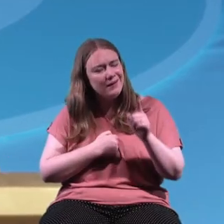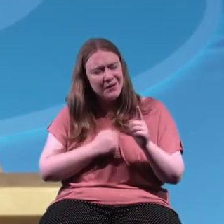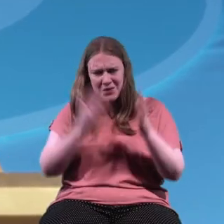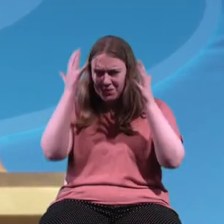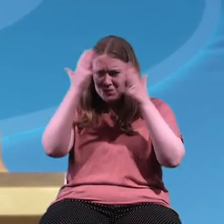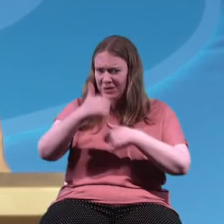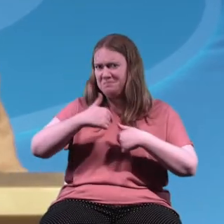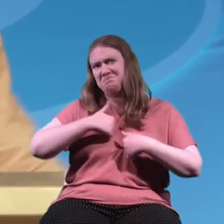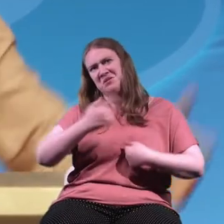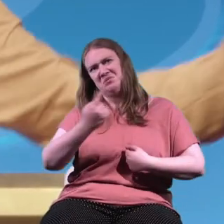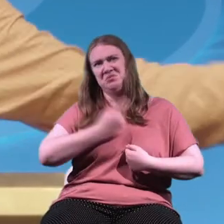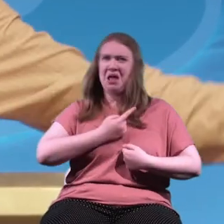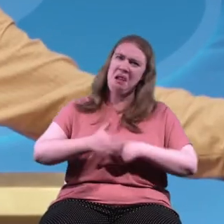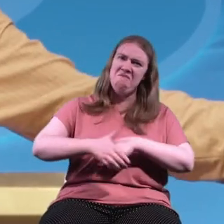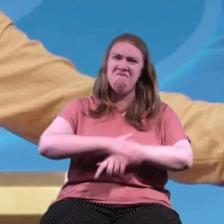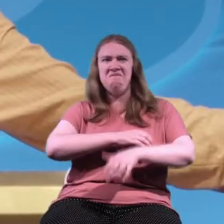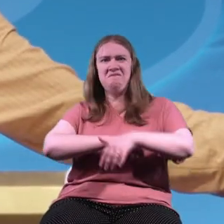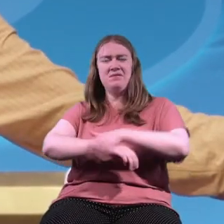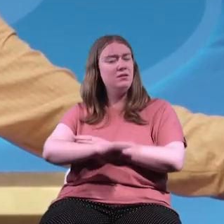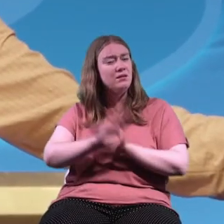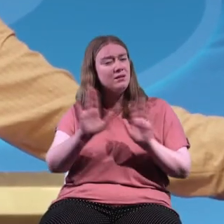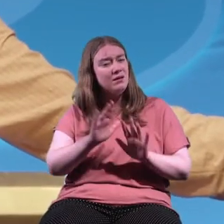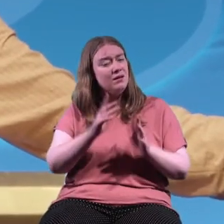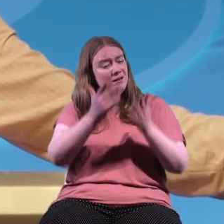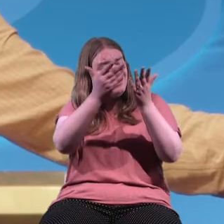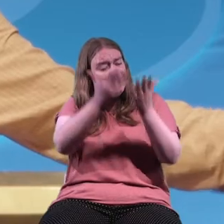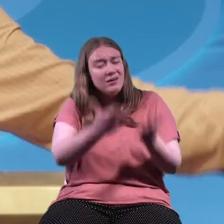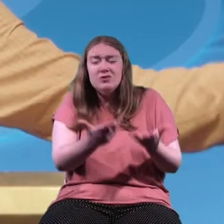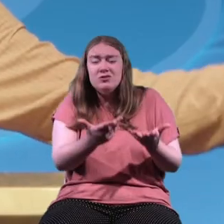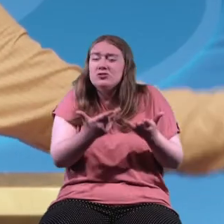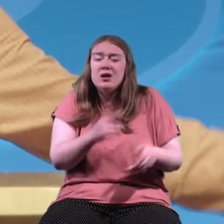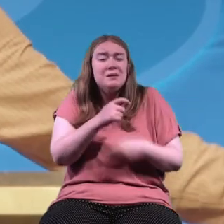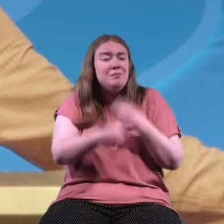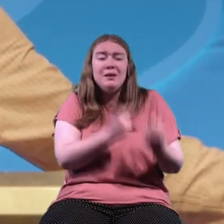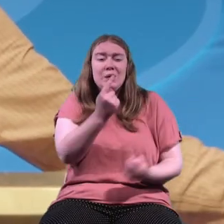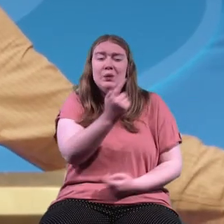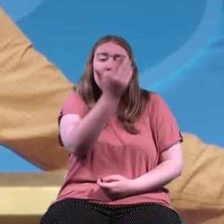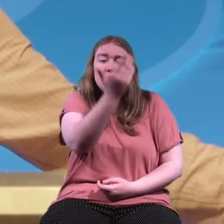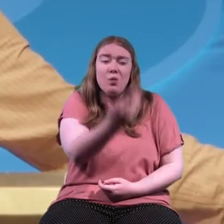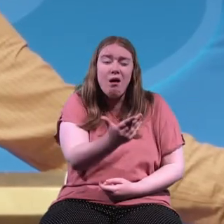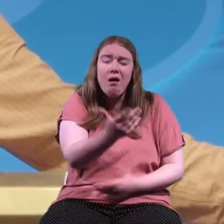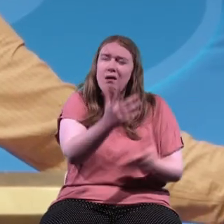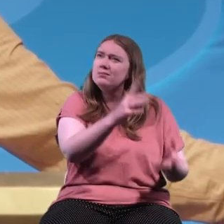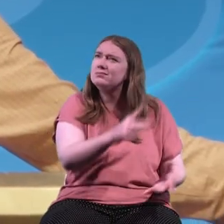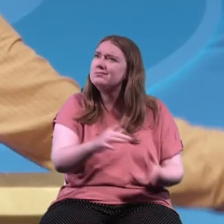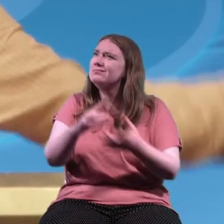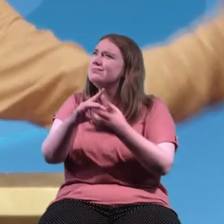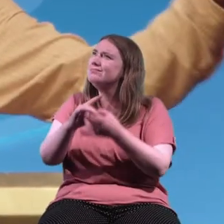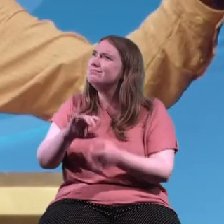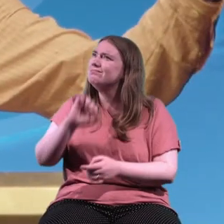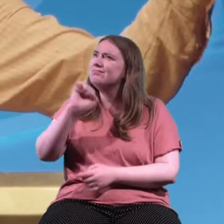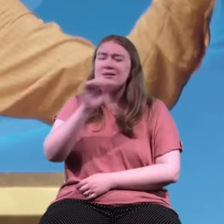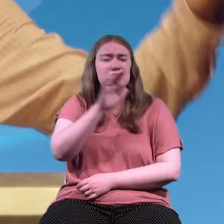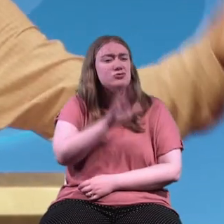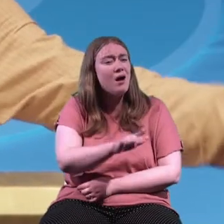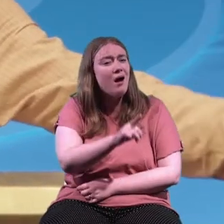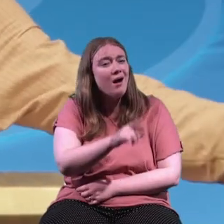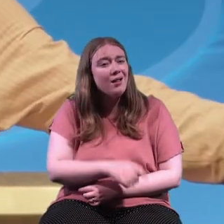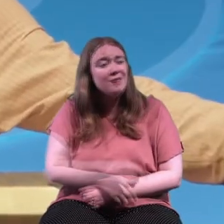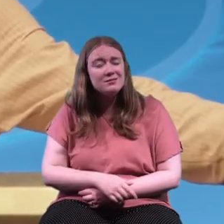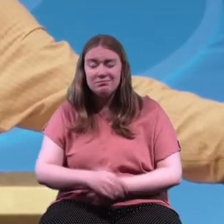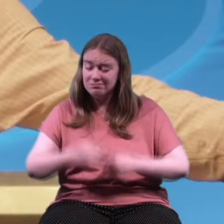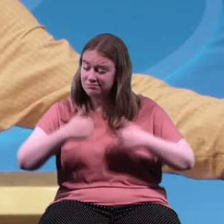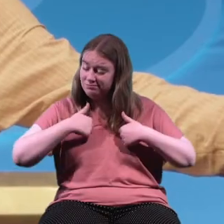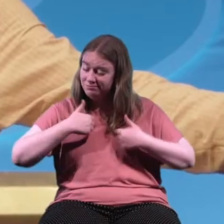self-made. Just be Brian. Just be a child of God. I am your